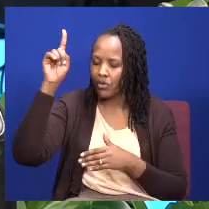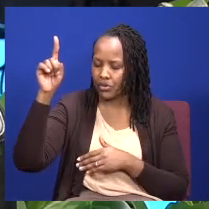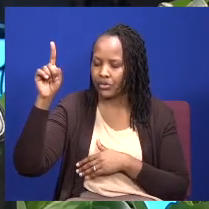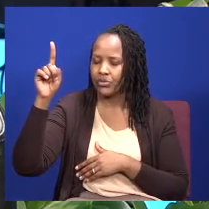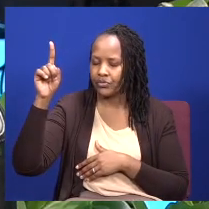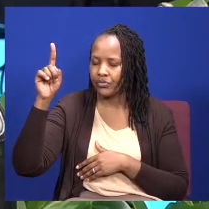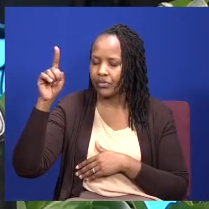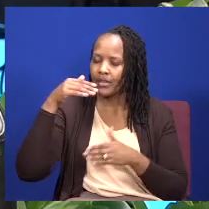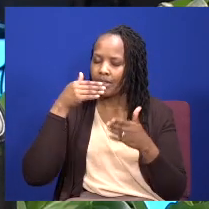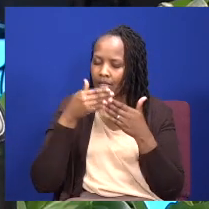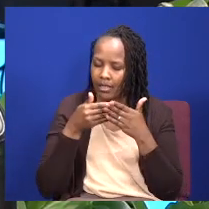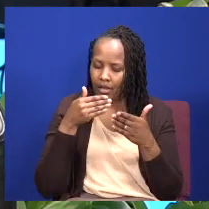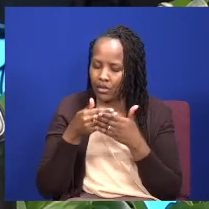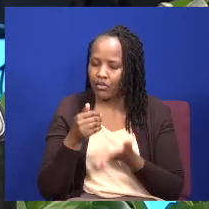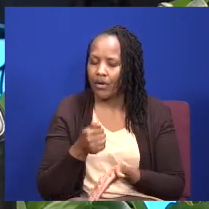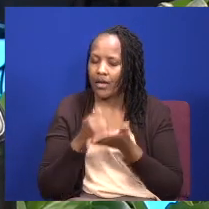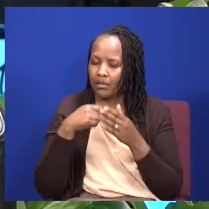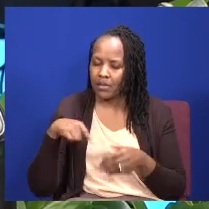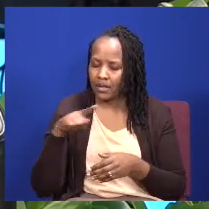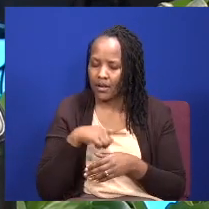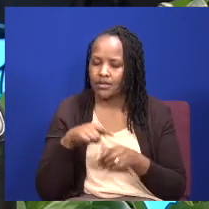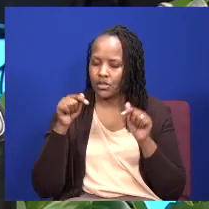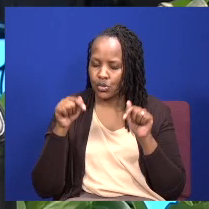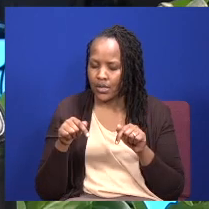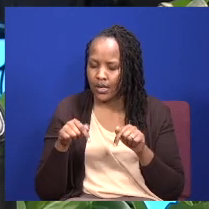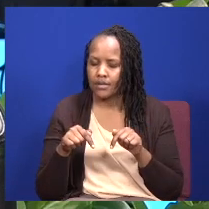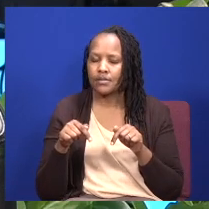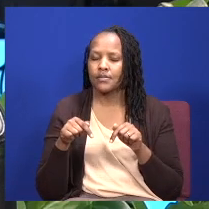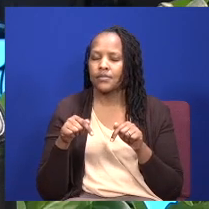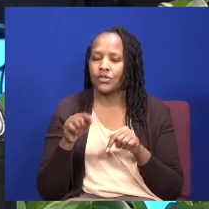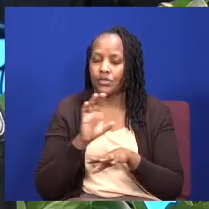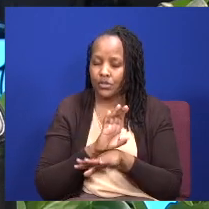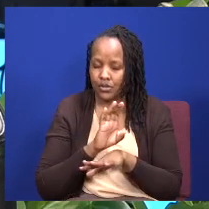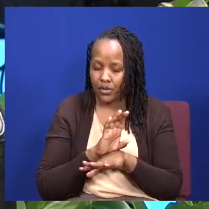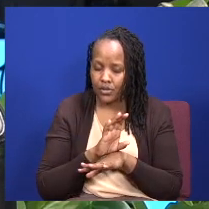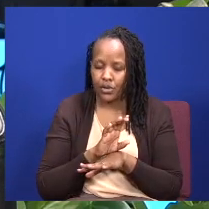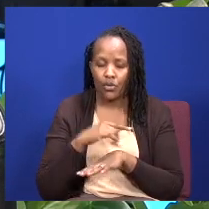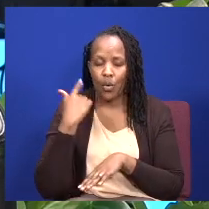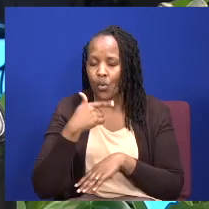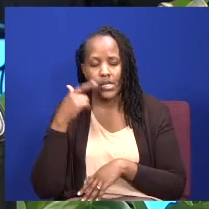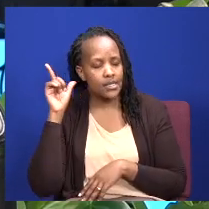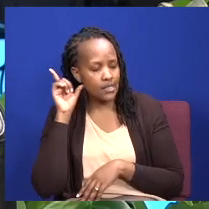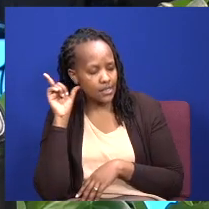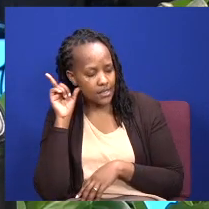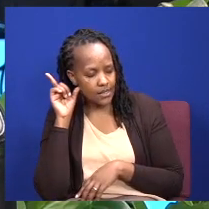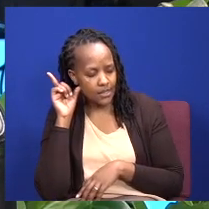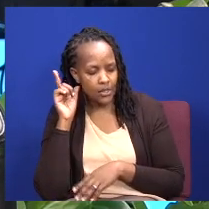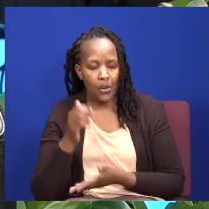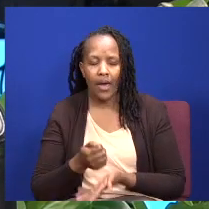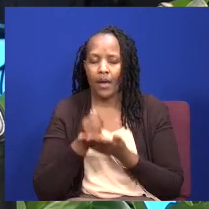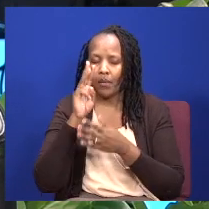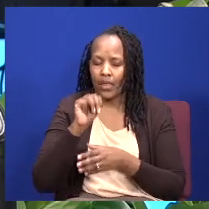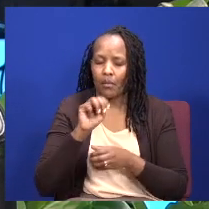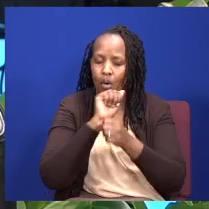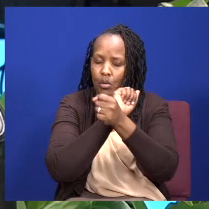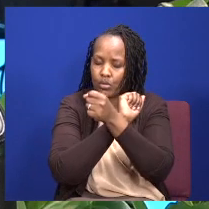Father. Thank you for helping us do this lesson, oh, my Father. For those who are listening, oh, my Father, that you're going to help them and protect them, oh, my